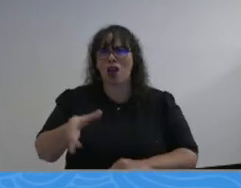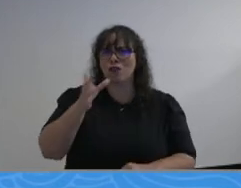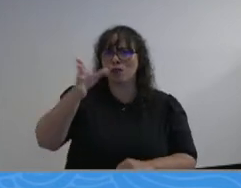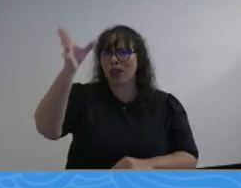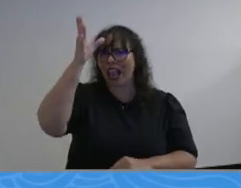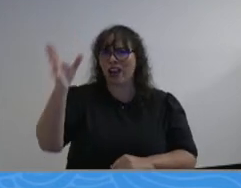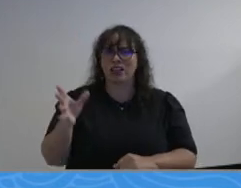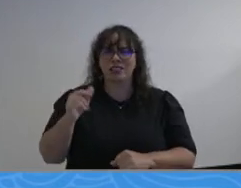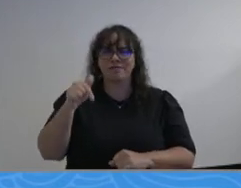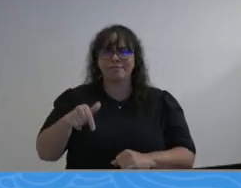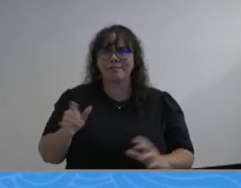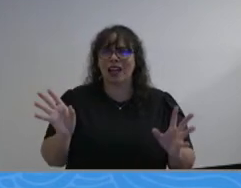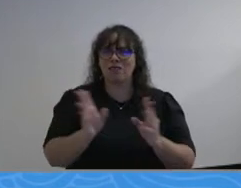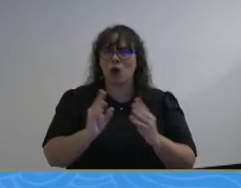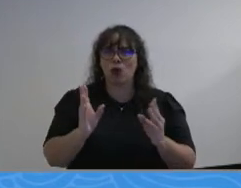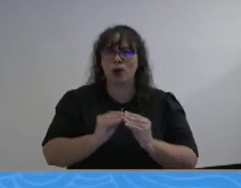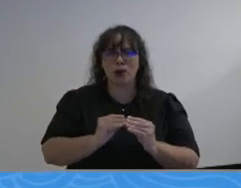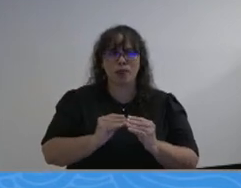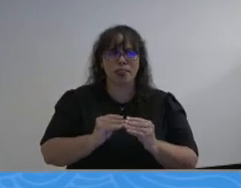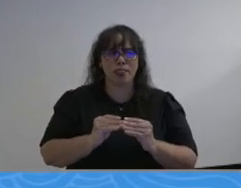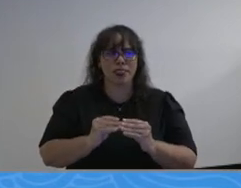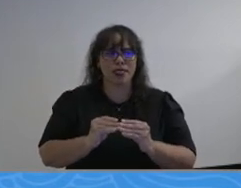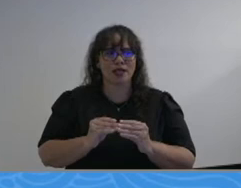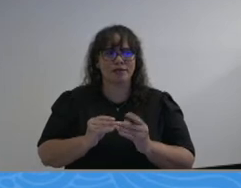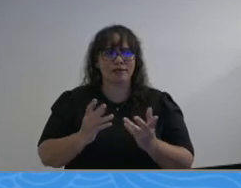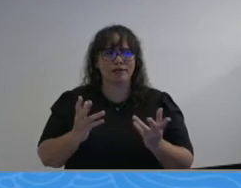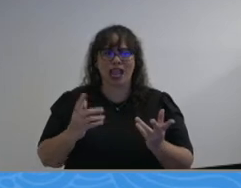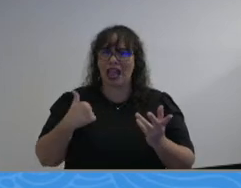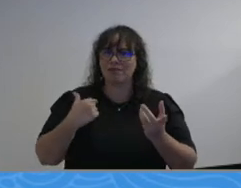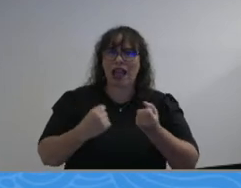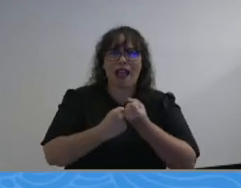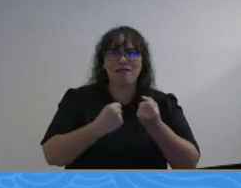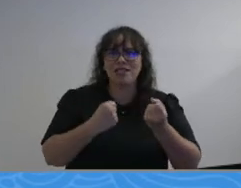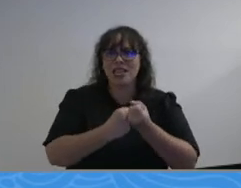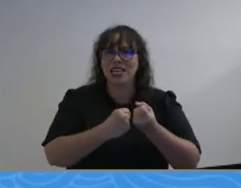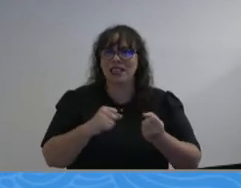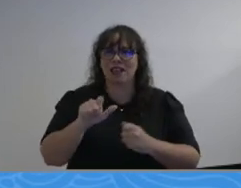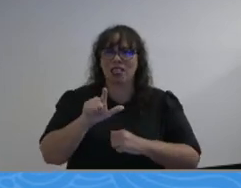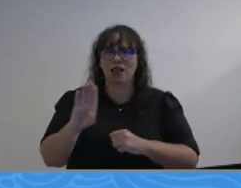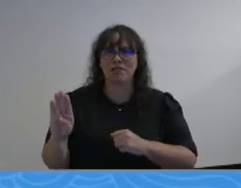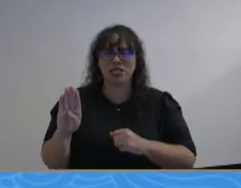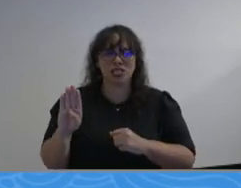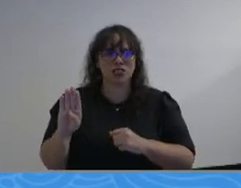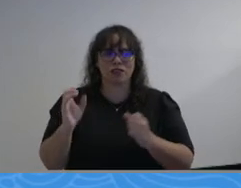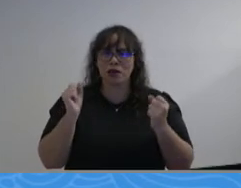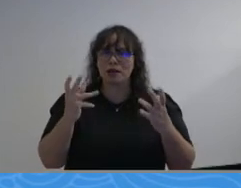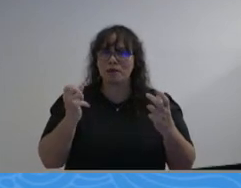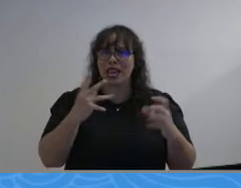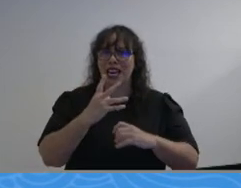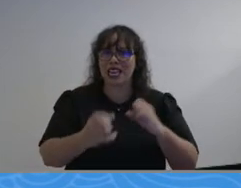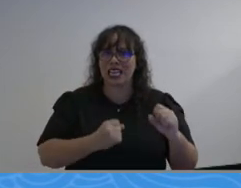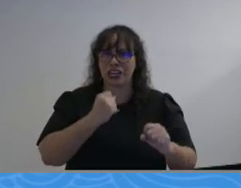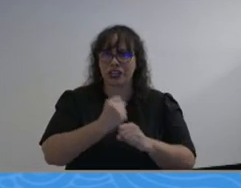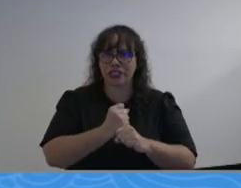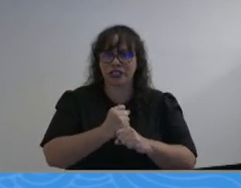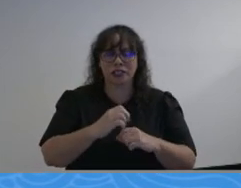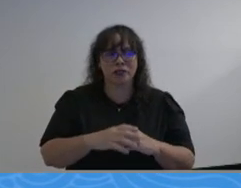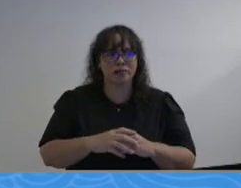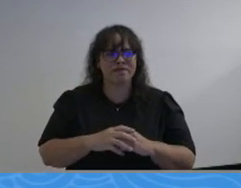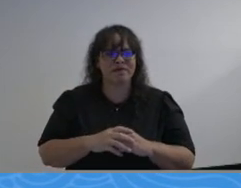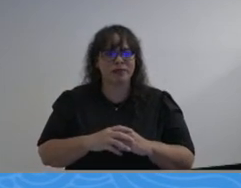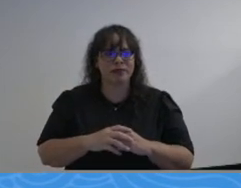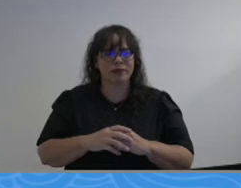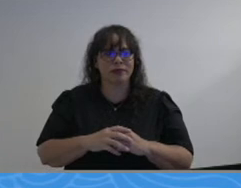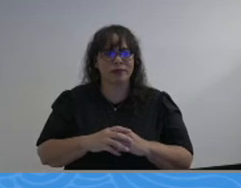put together this forum and that have been advocating in Long Beach for many years.